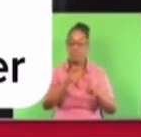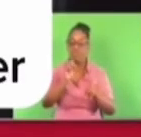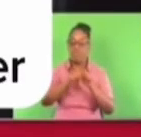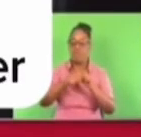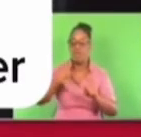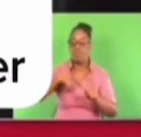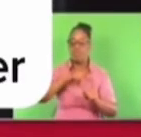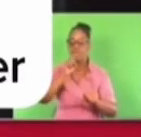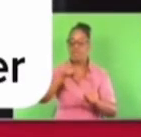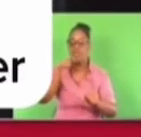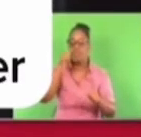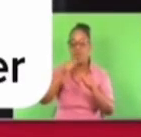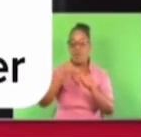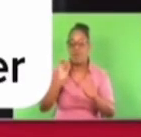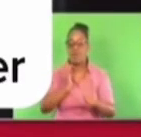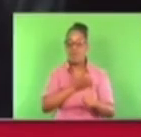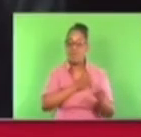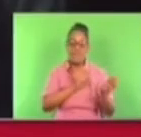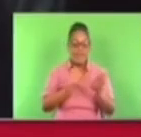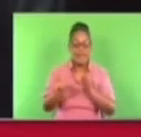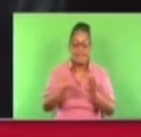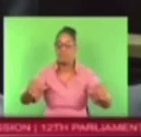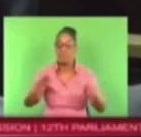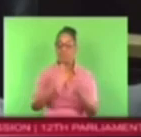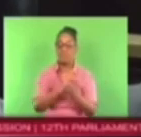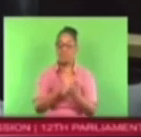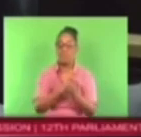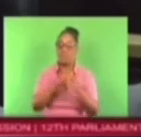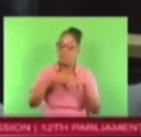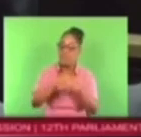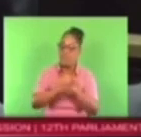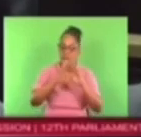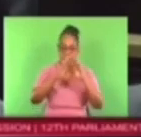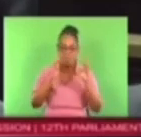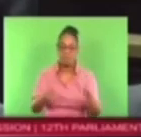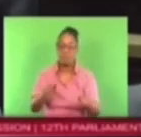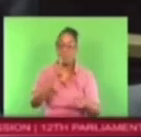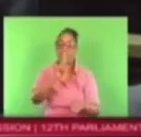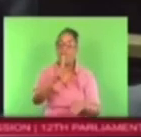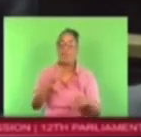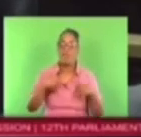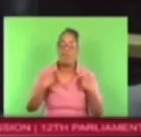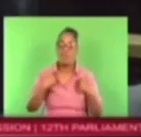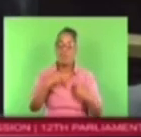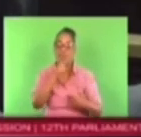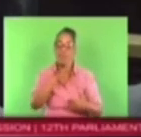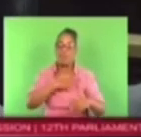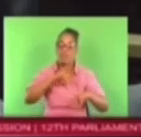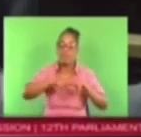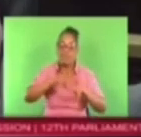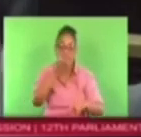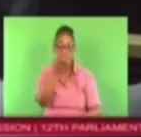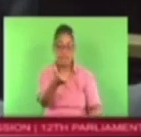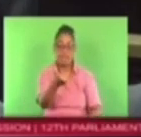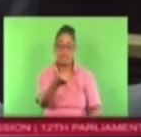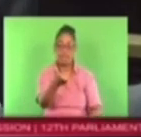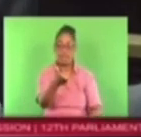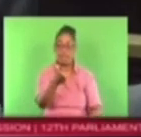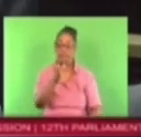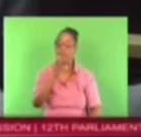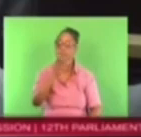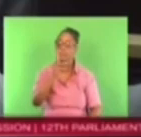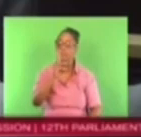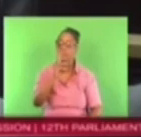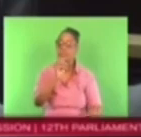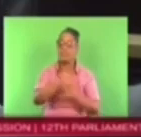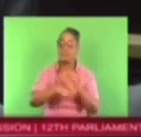must also be that which is which is parliamentary one of the young ladies that is sitting in that chamber mr president is a 16 year old